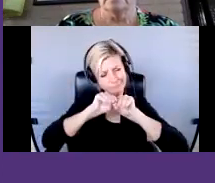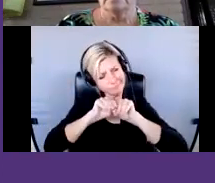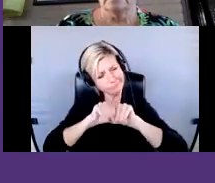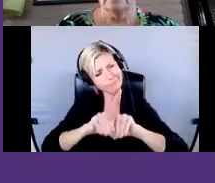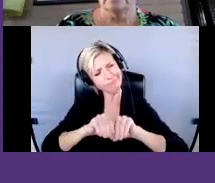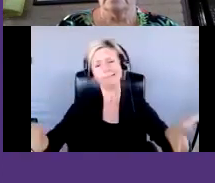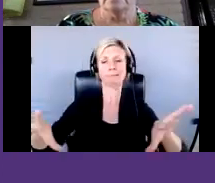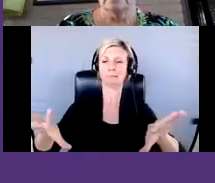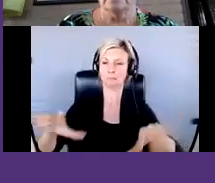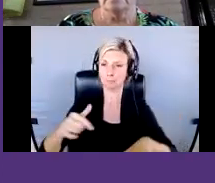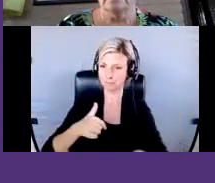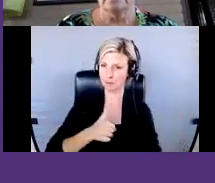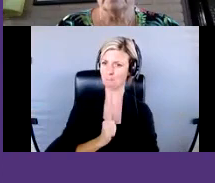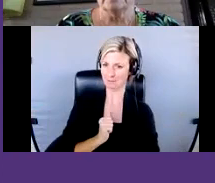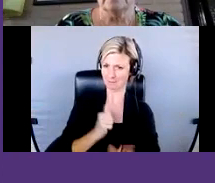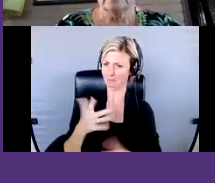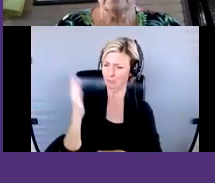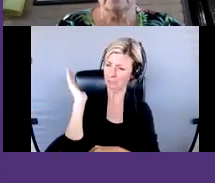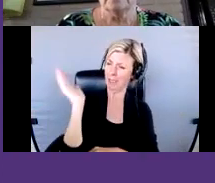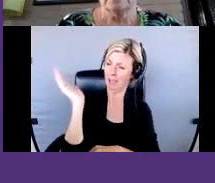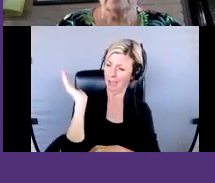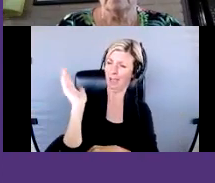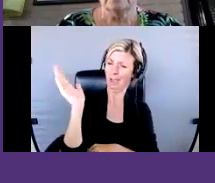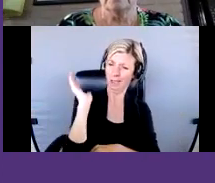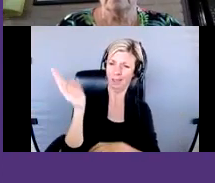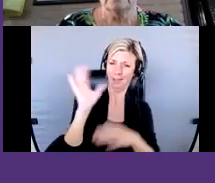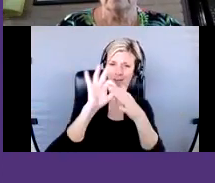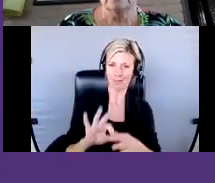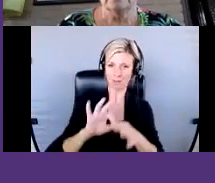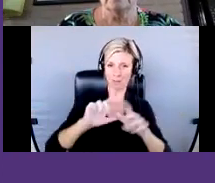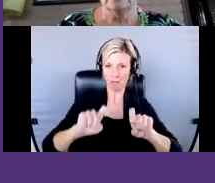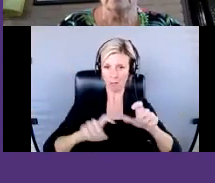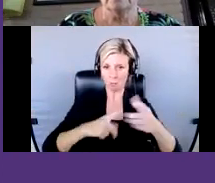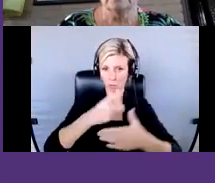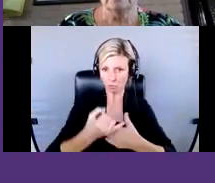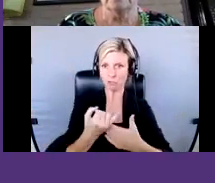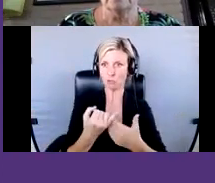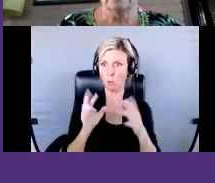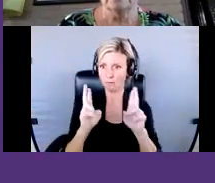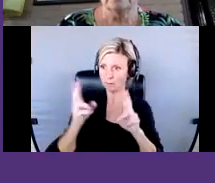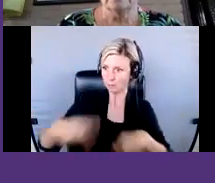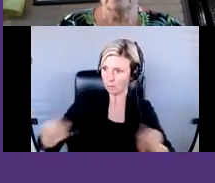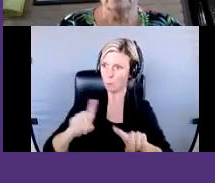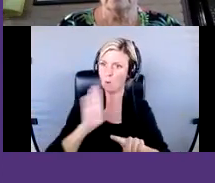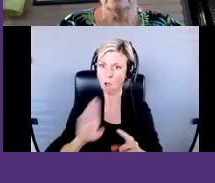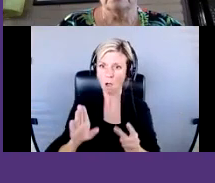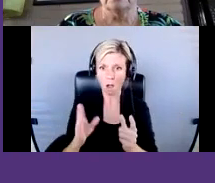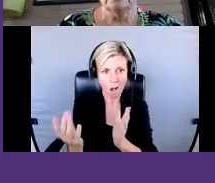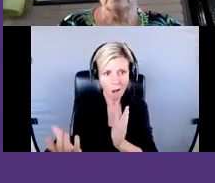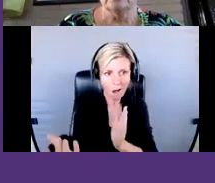presentations on the pilot, so it can get used. And I think that it's